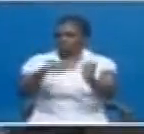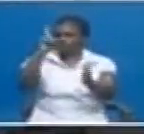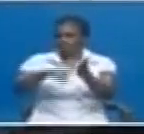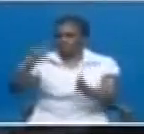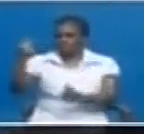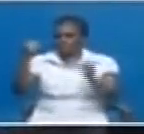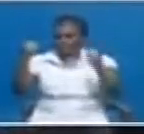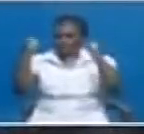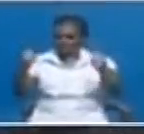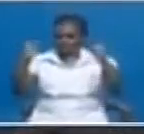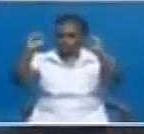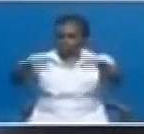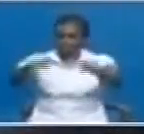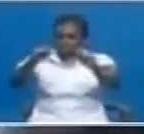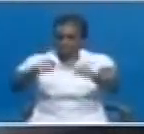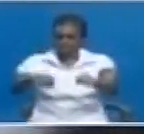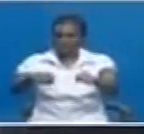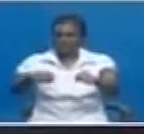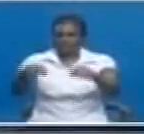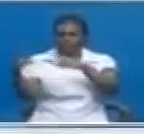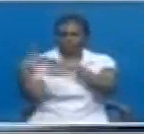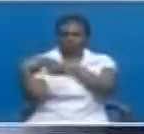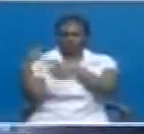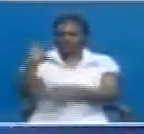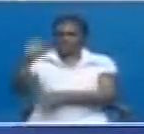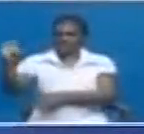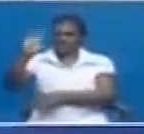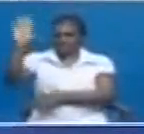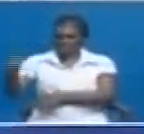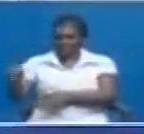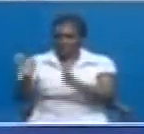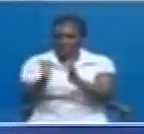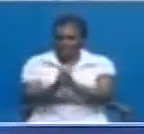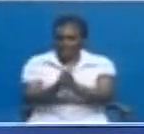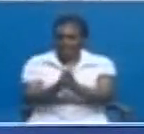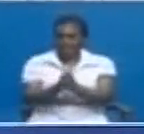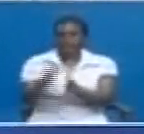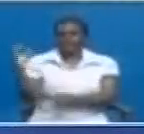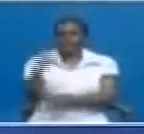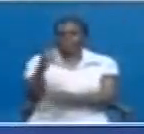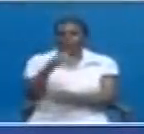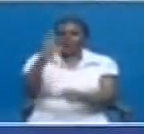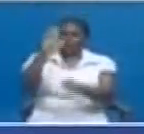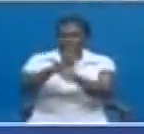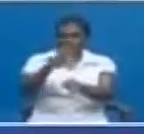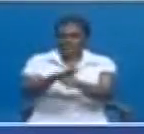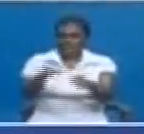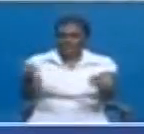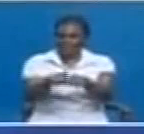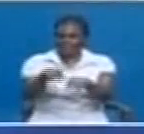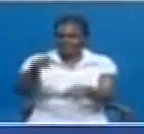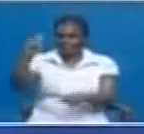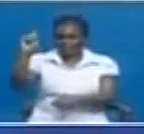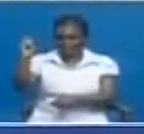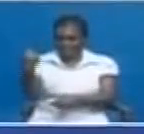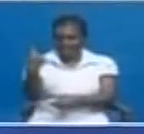Kenya's strong growth potential, leadership role in the East African region and relatively deep capital market. The agency dubbed